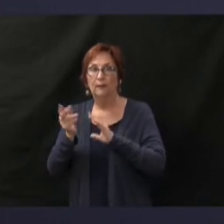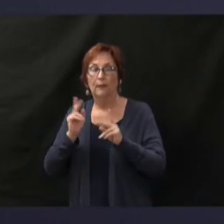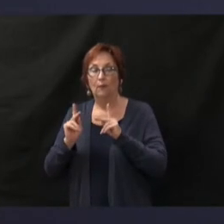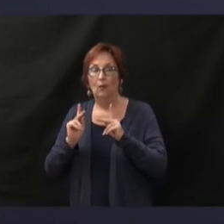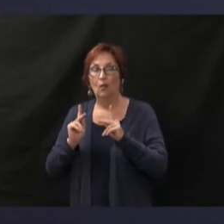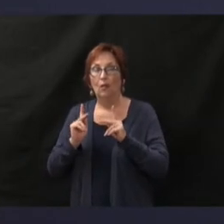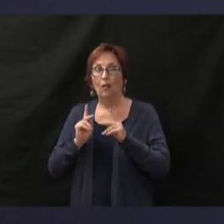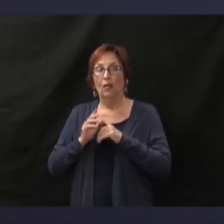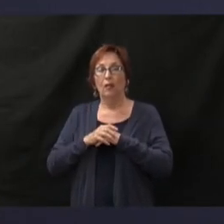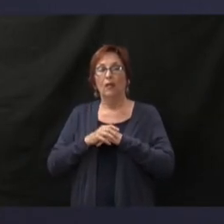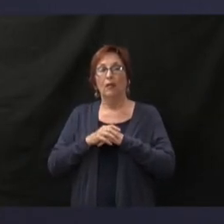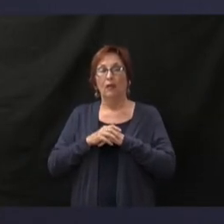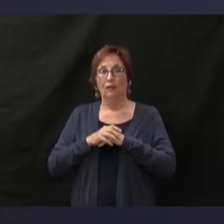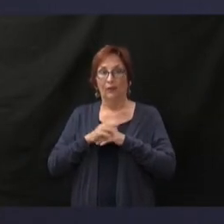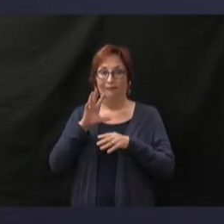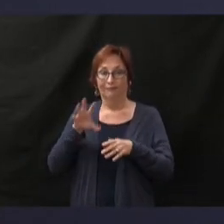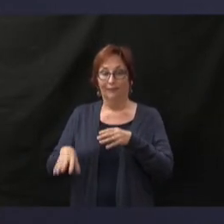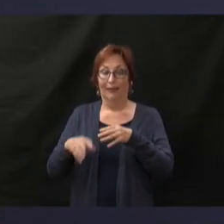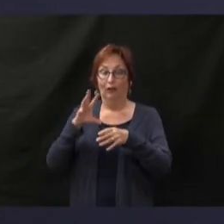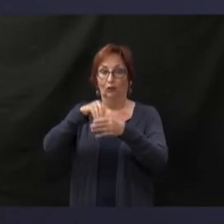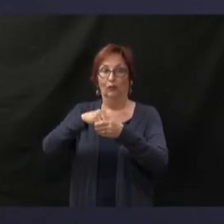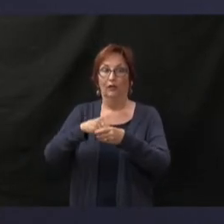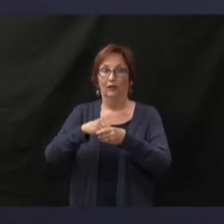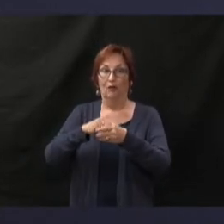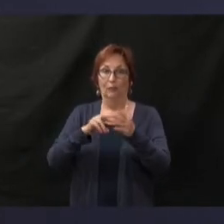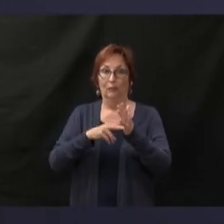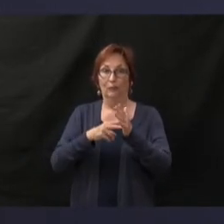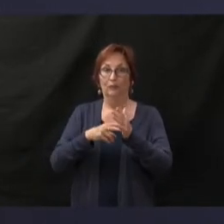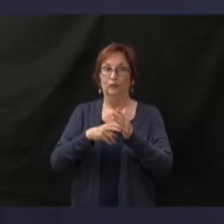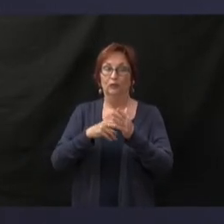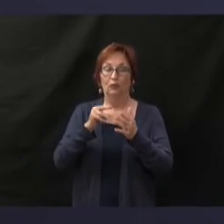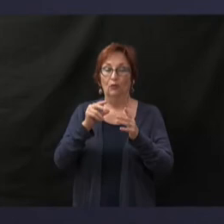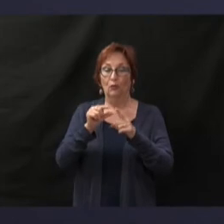on purpose, is the word instruct.